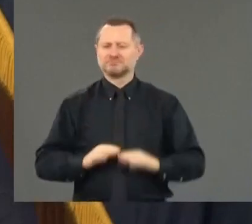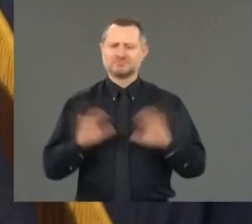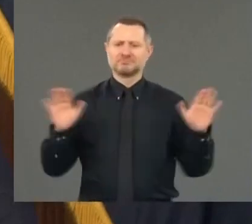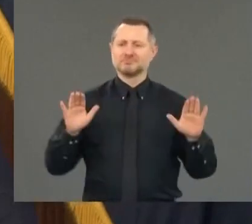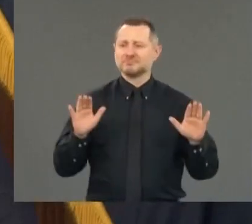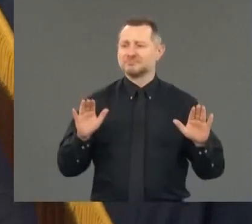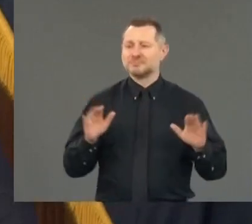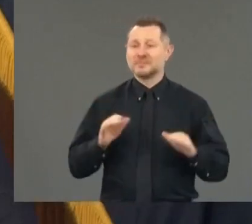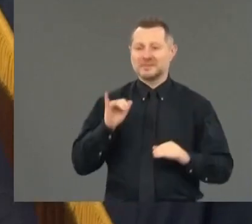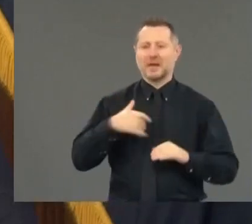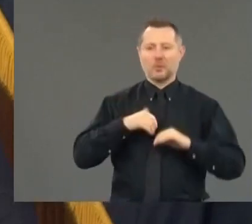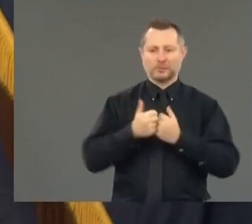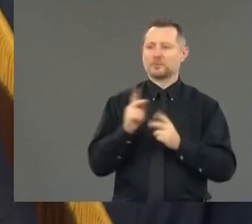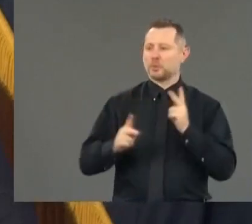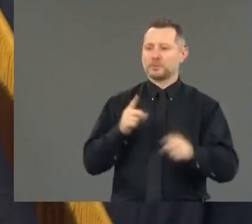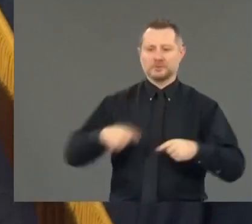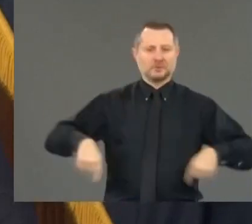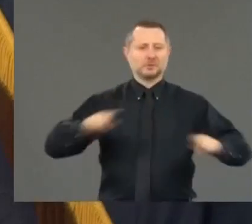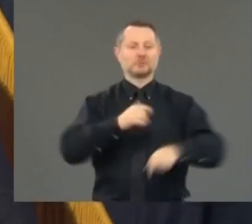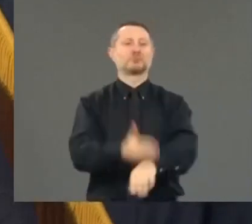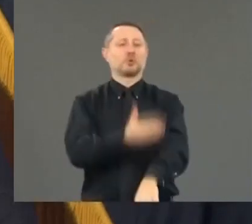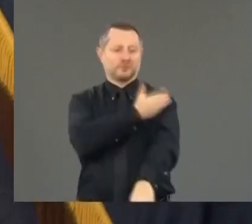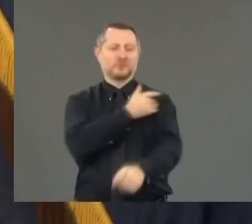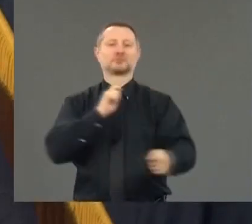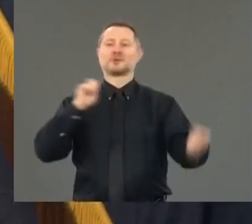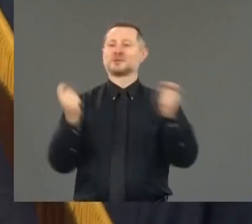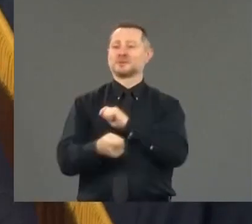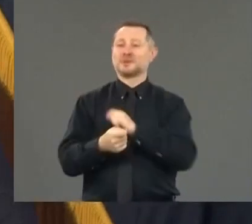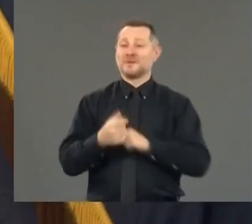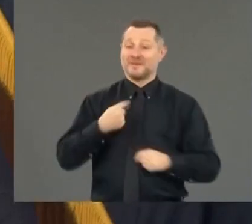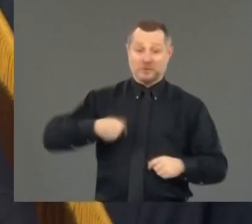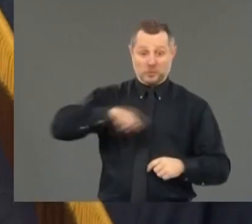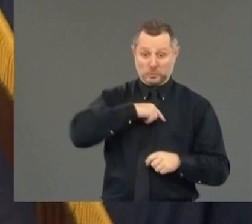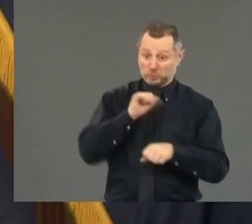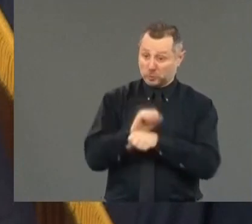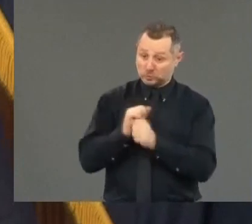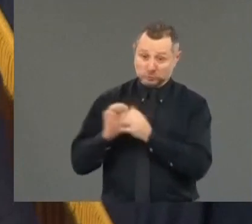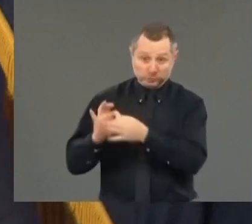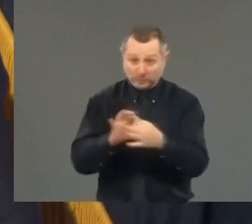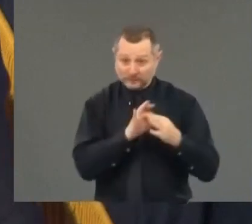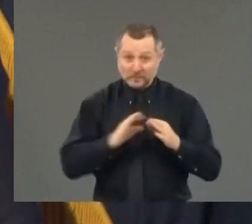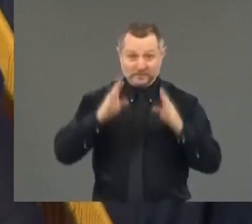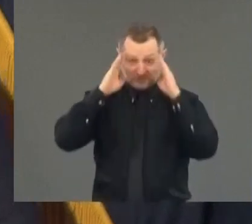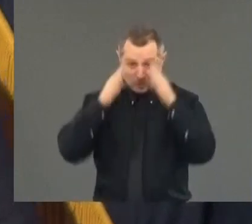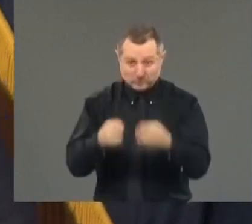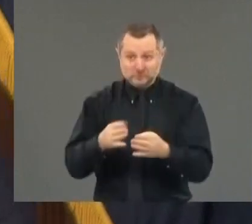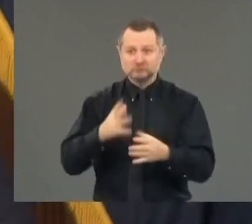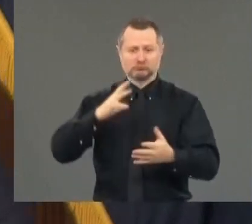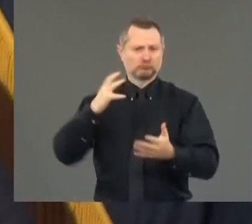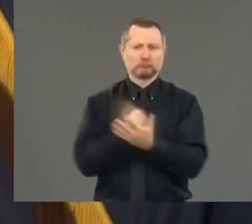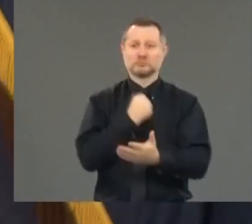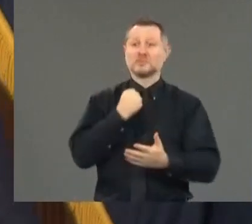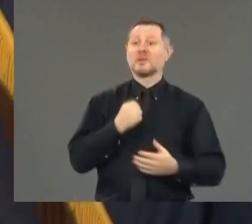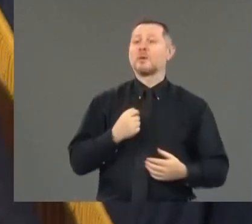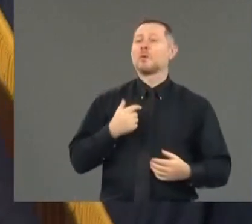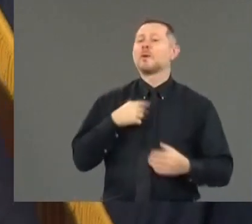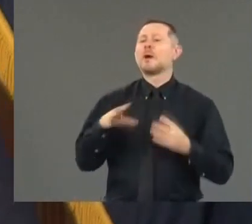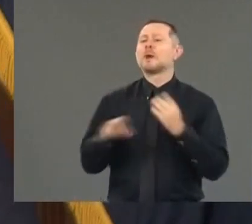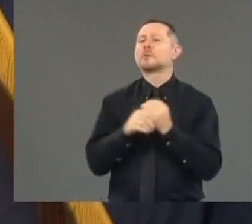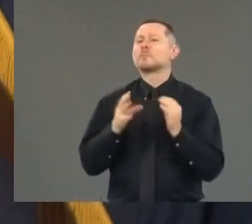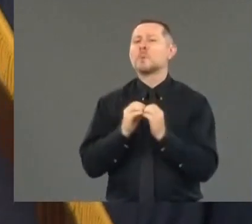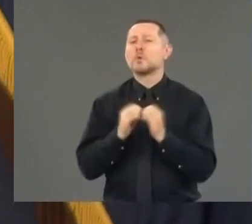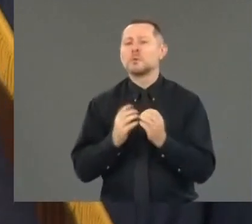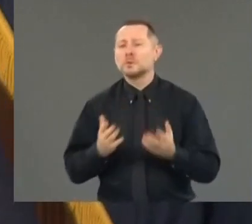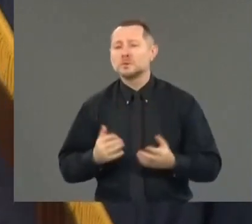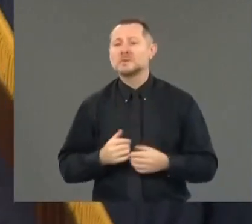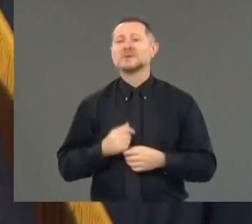the end of the day when they're focused and mobilized, and they are focused and mobilized today. I would even go further. I would say, now